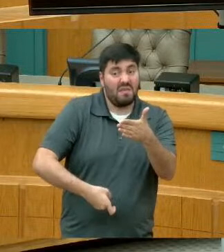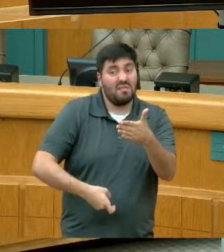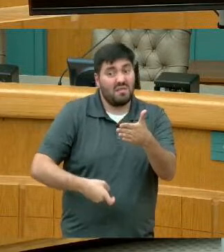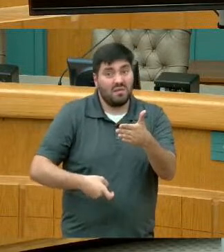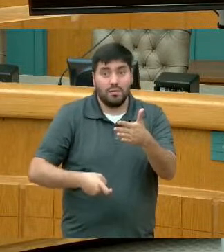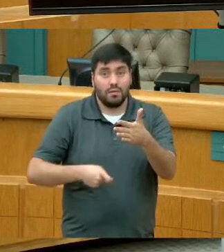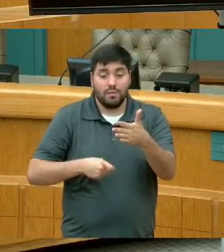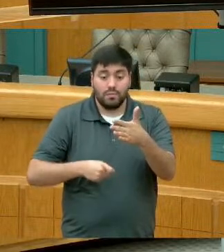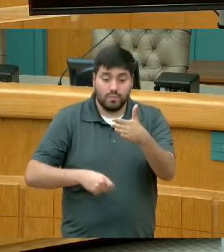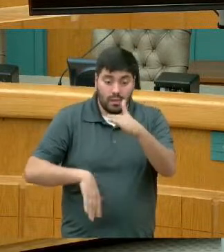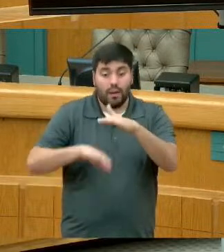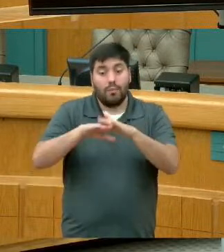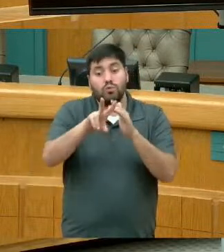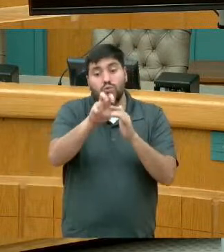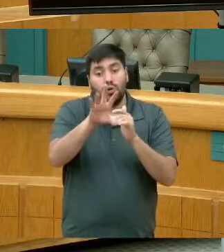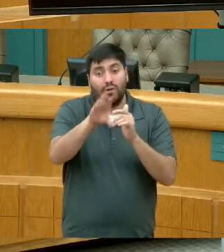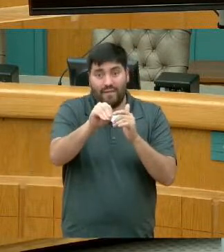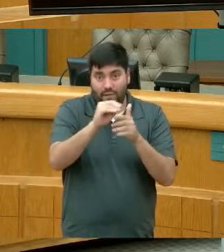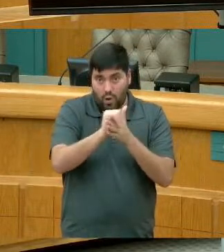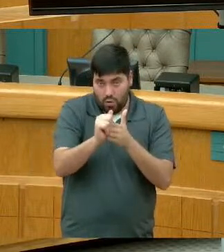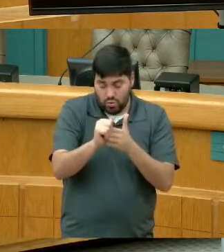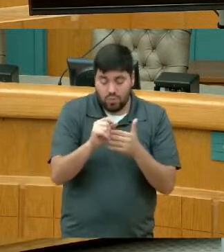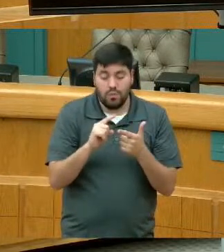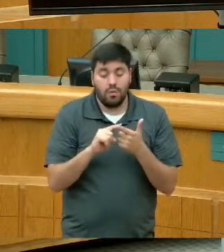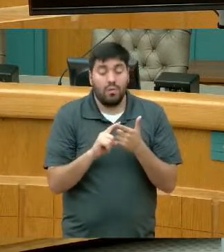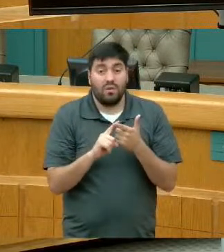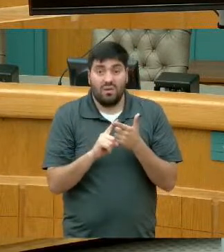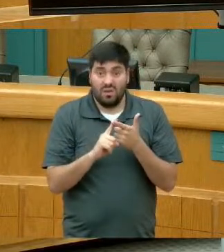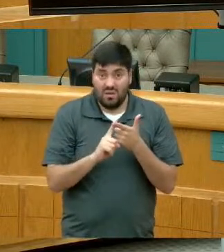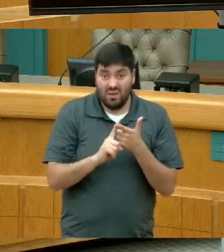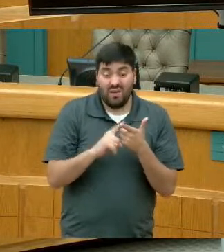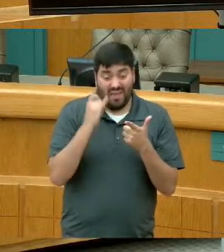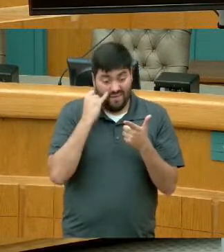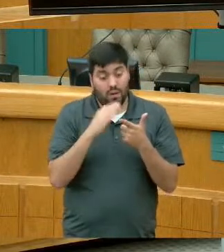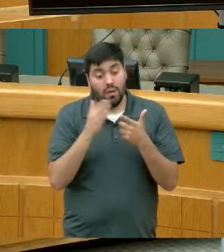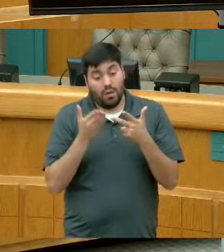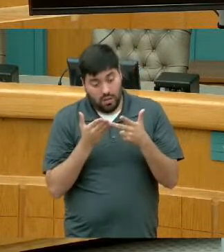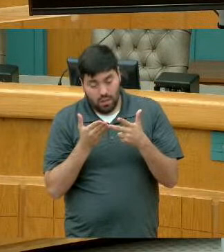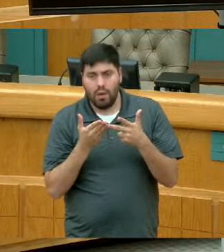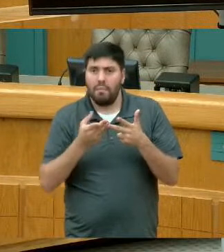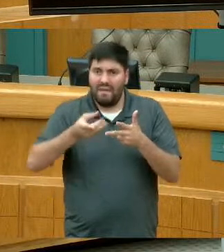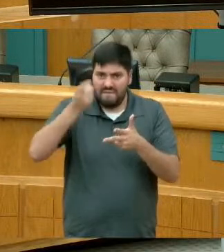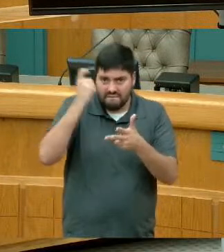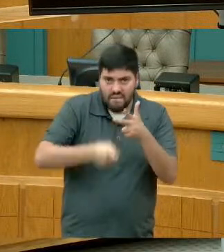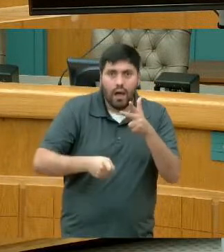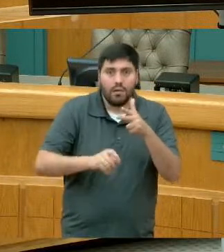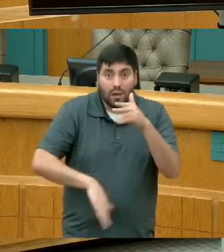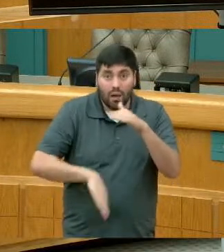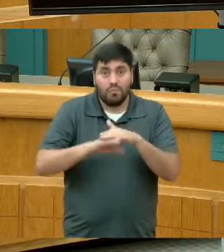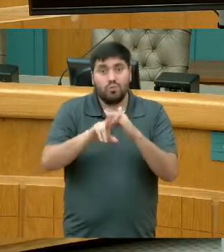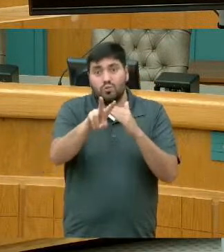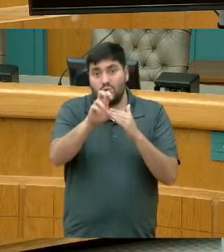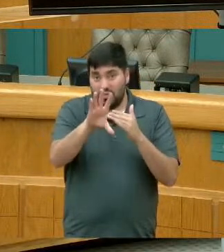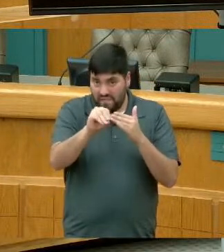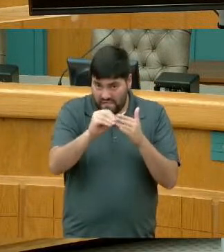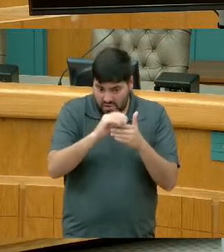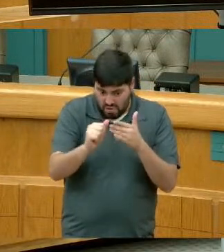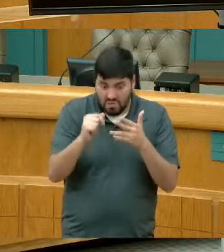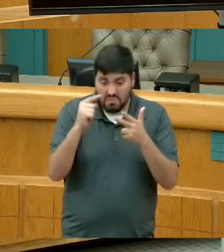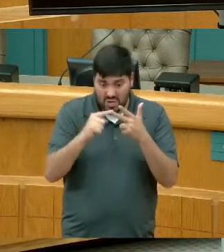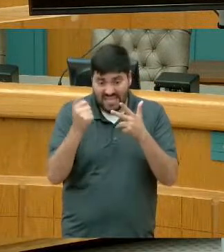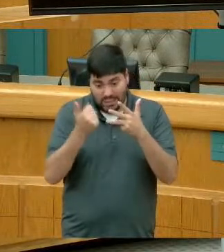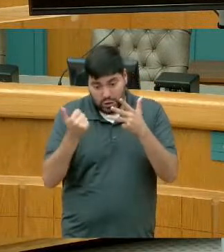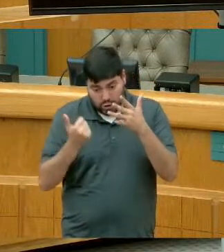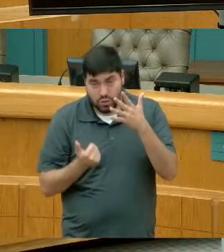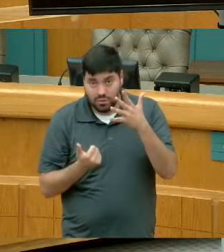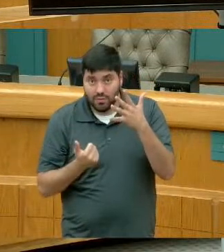fine not to exceed $250. Each violation thereafter will be a fine not to exceed